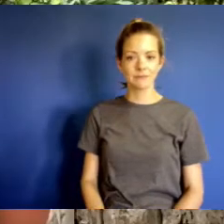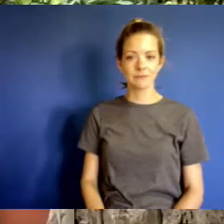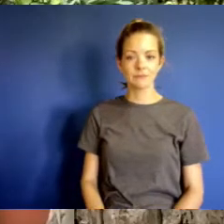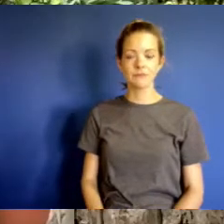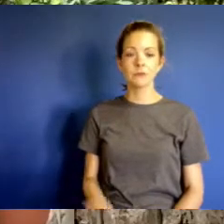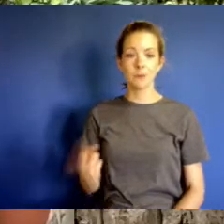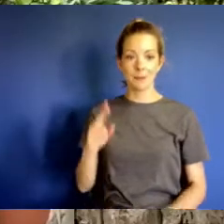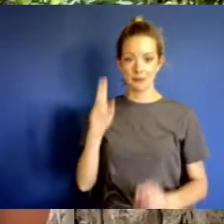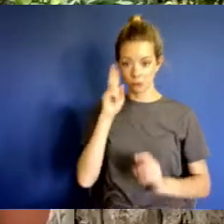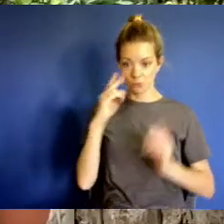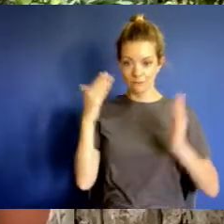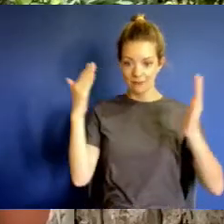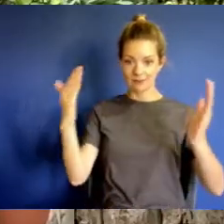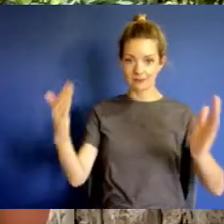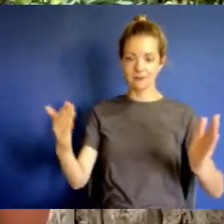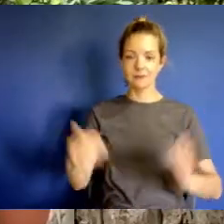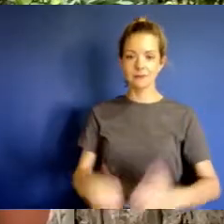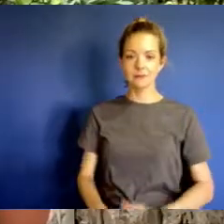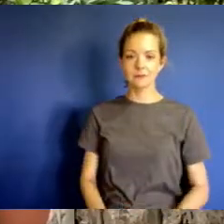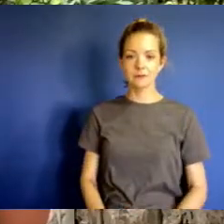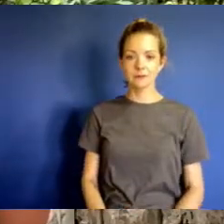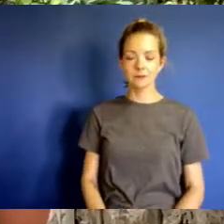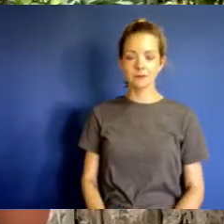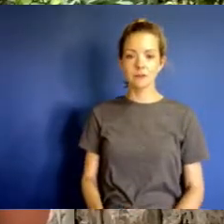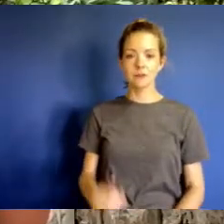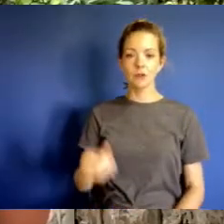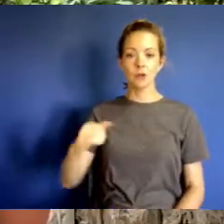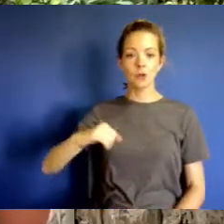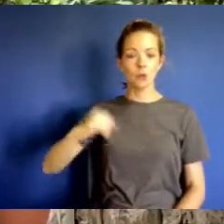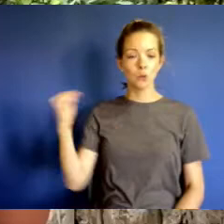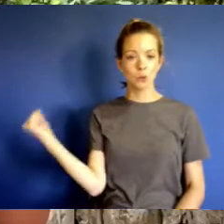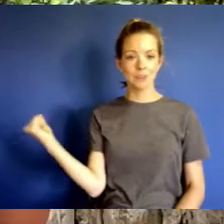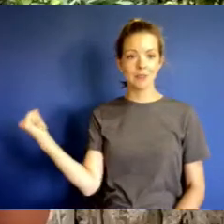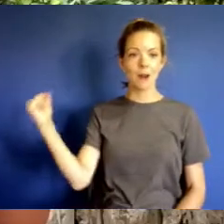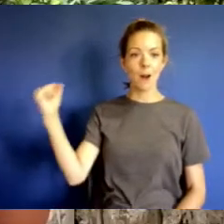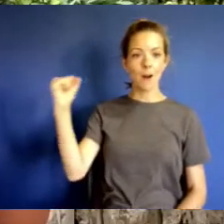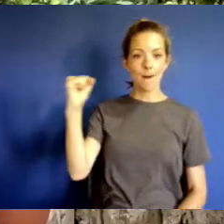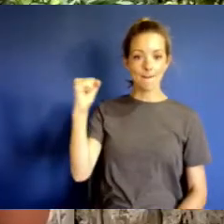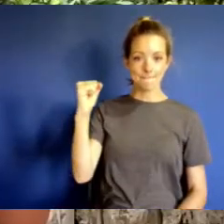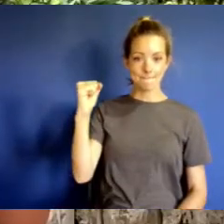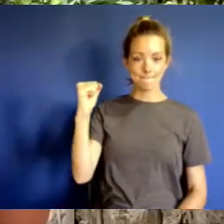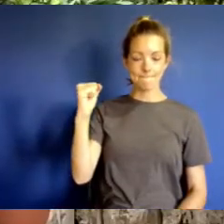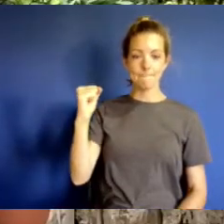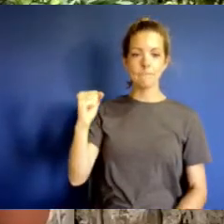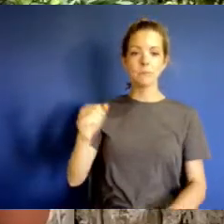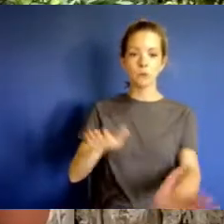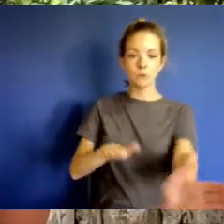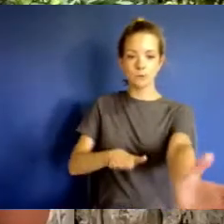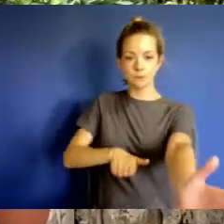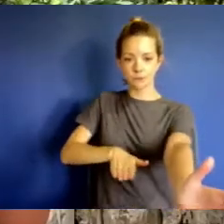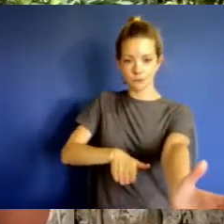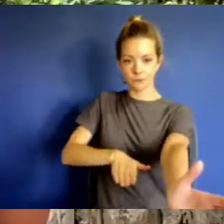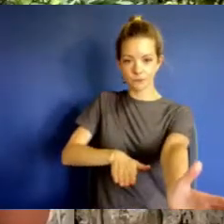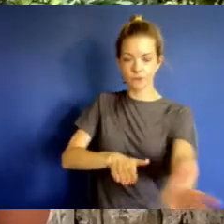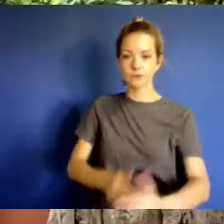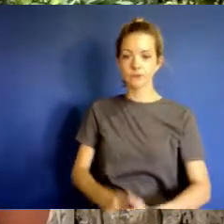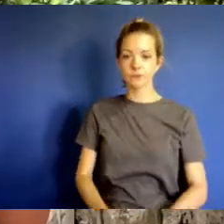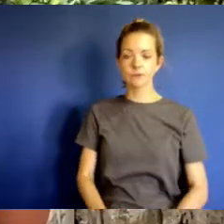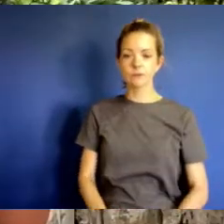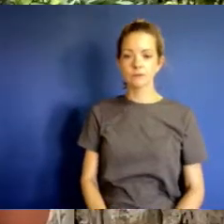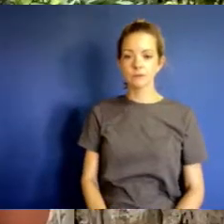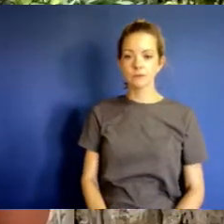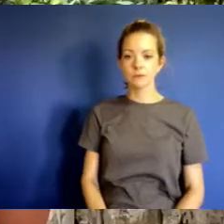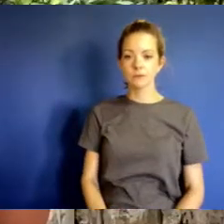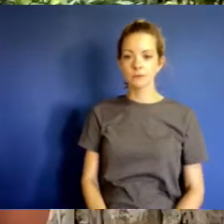and then we're going to go the other way. So come back to facing your foot, put the left foot onto the